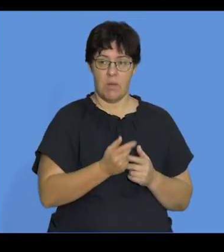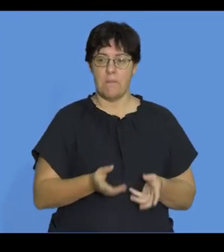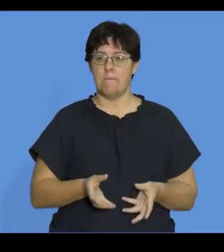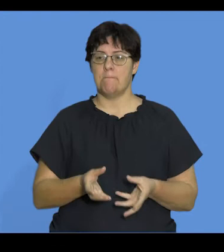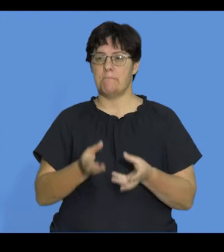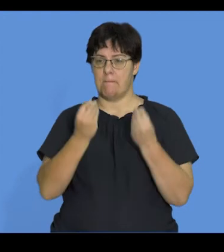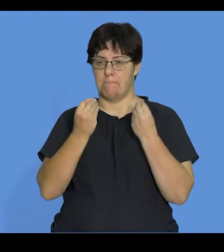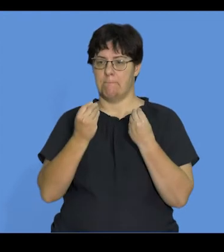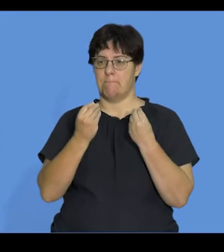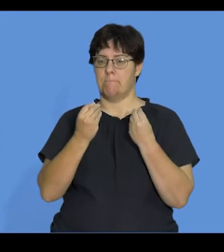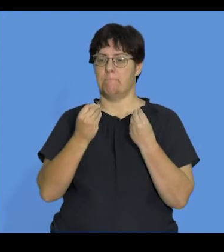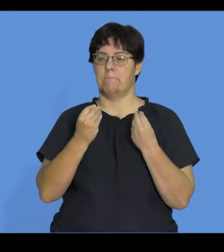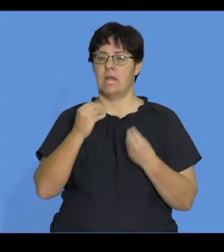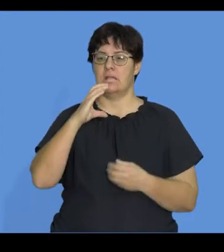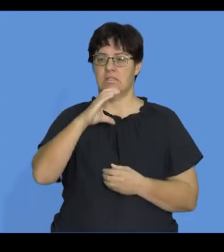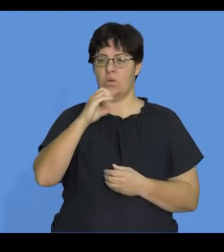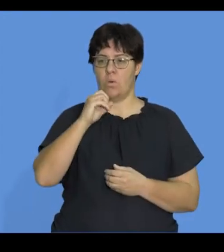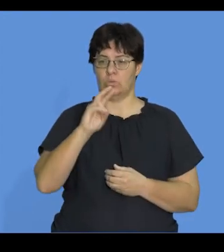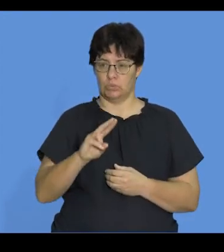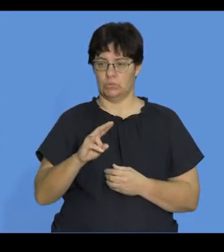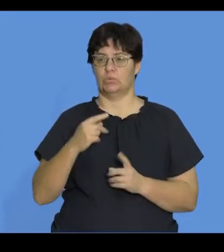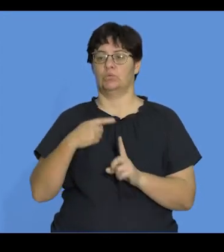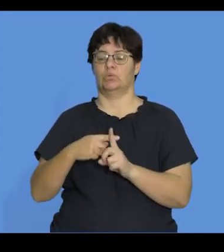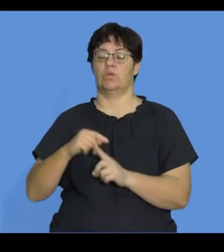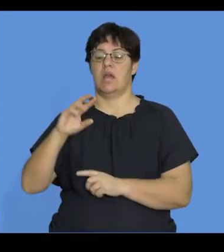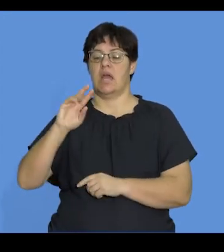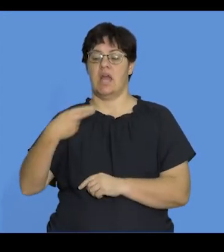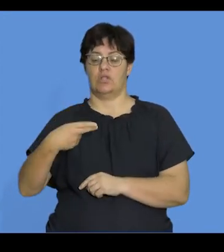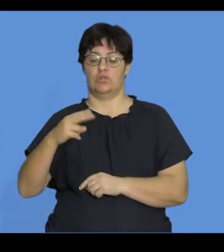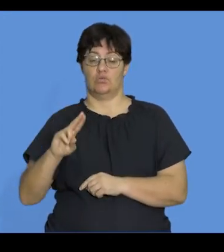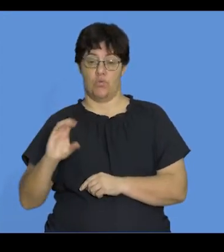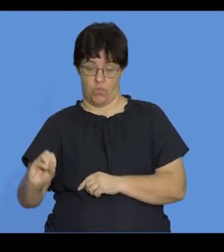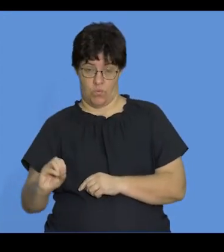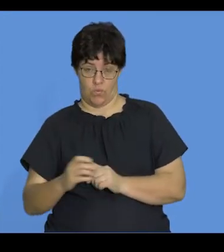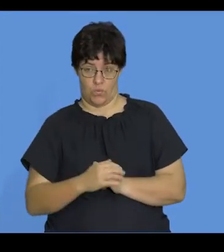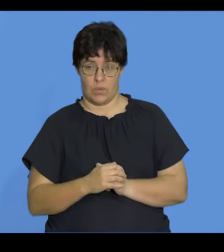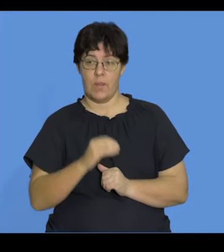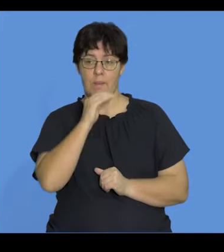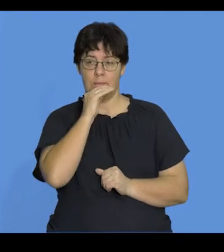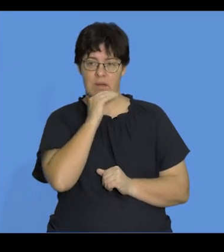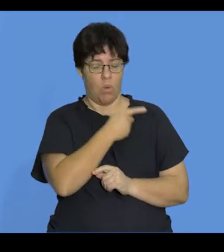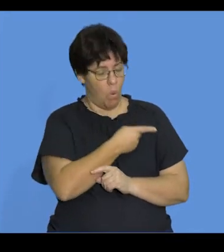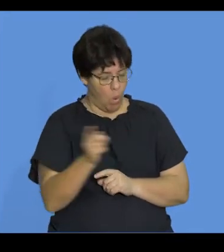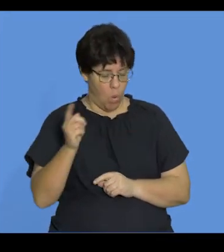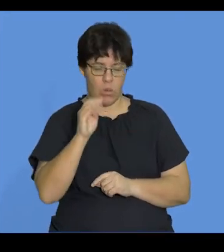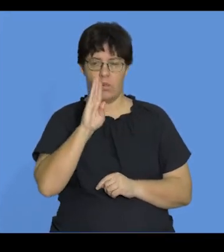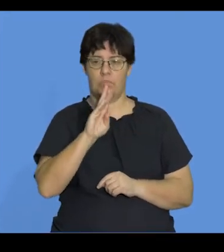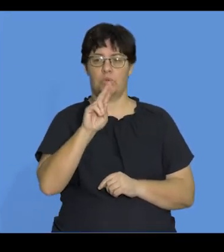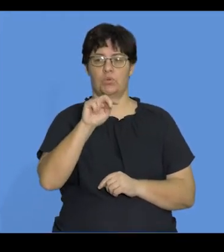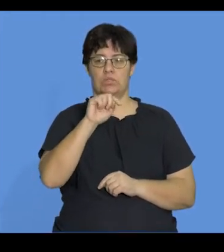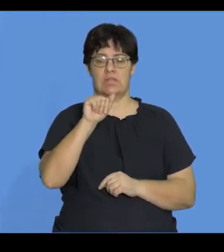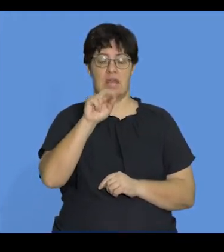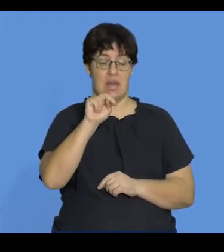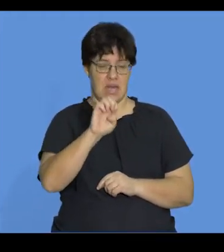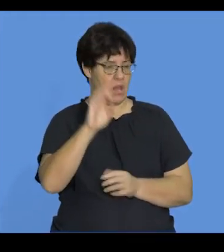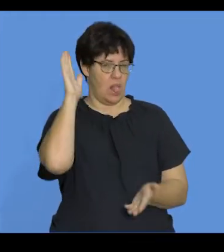water. So if the question says, if the statement says it burns completely, it means all the butane actually